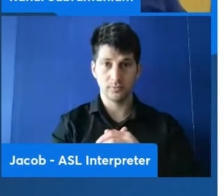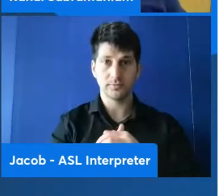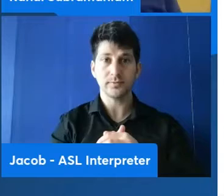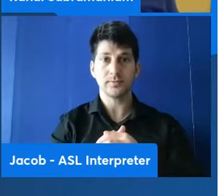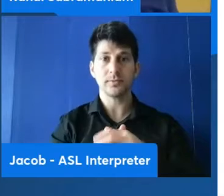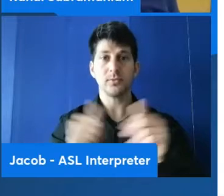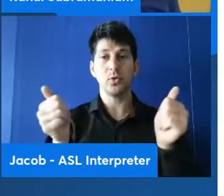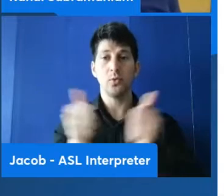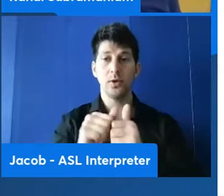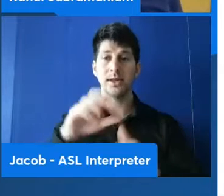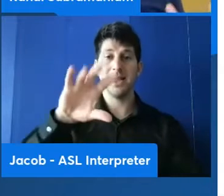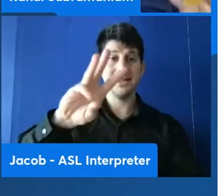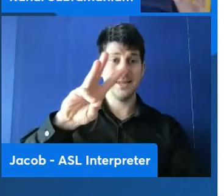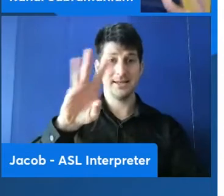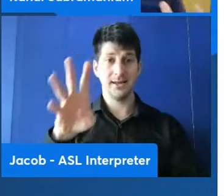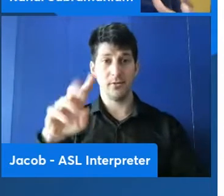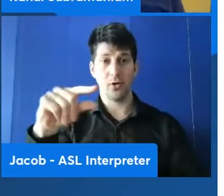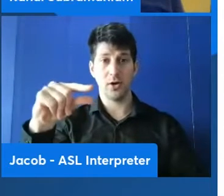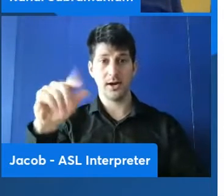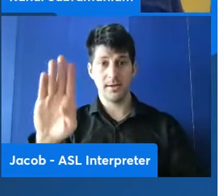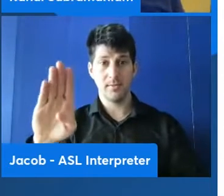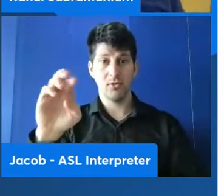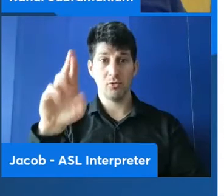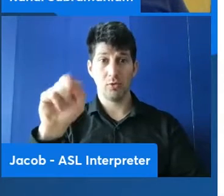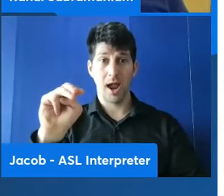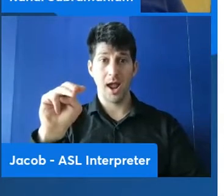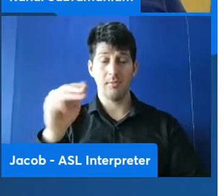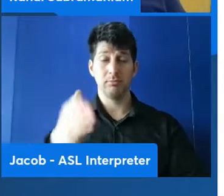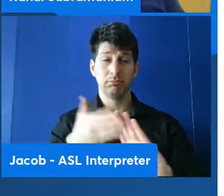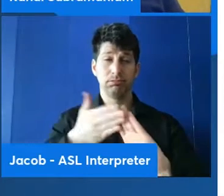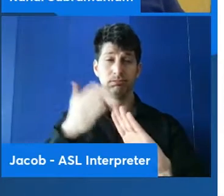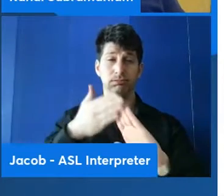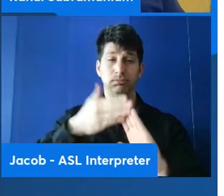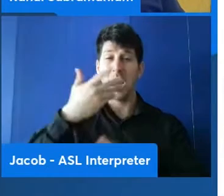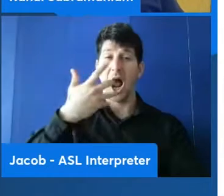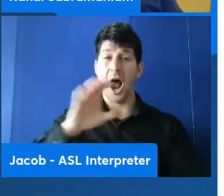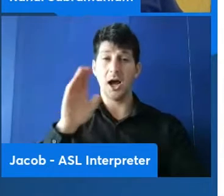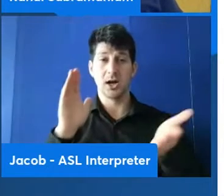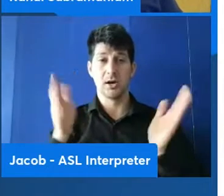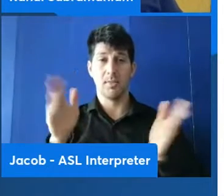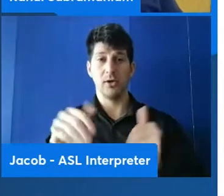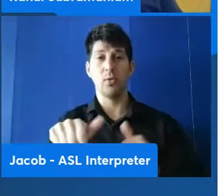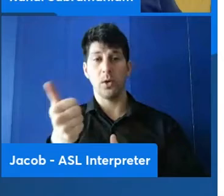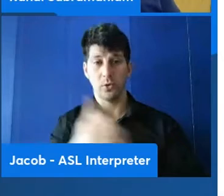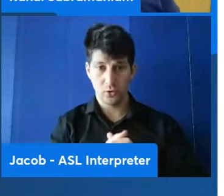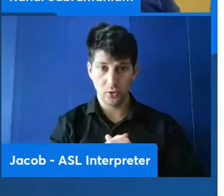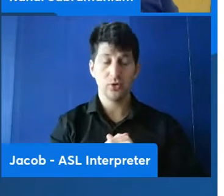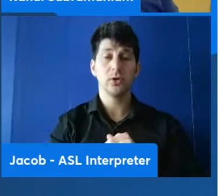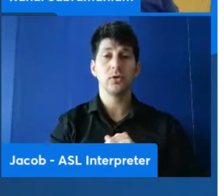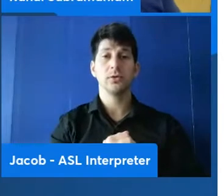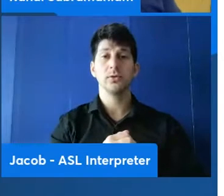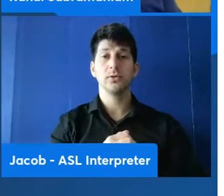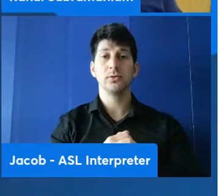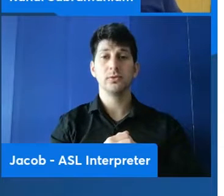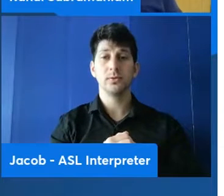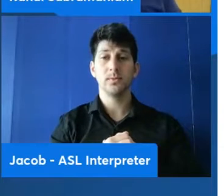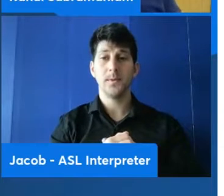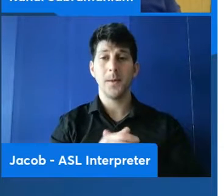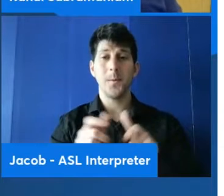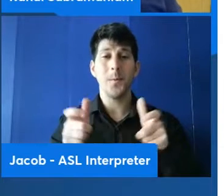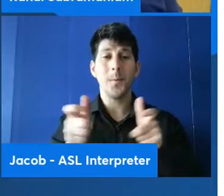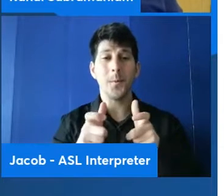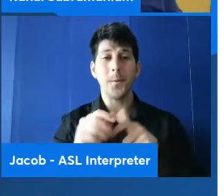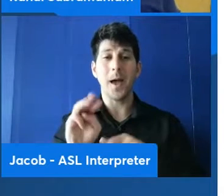with 64 gigs of RAM. That one gets so insanely hot in comparison. And this tiny little